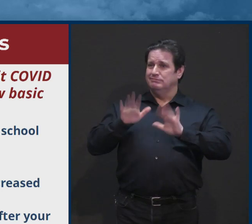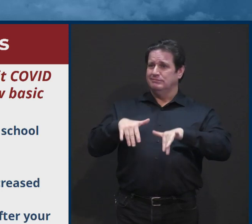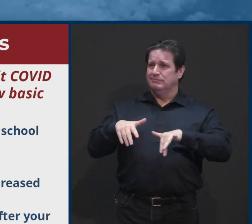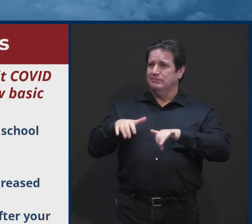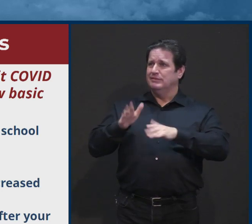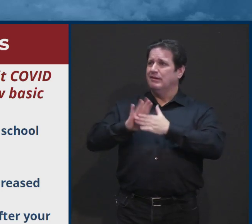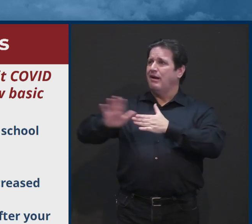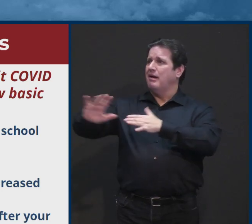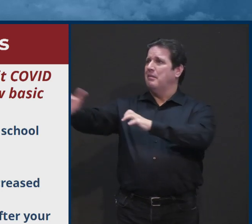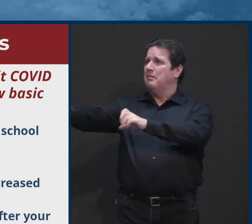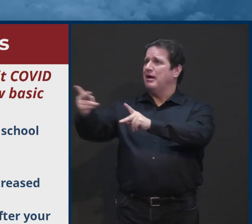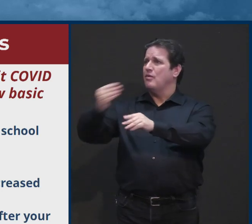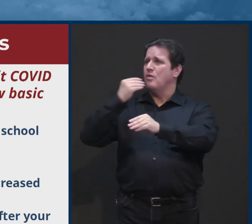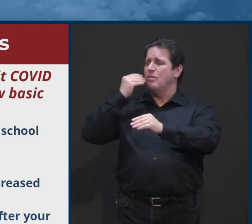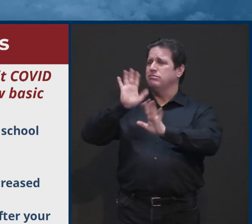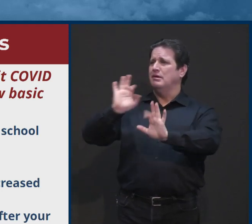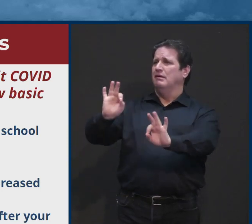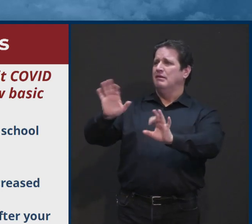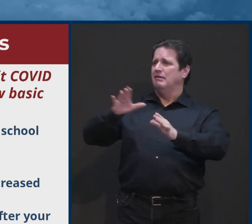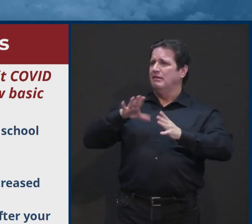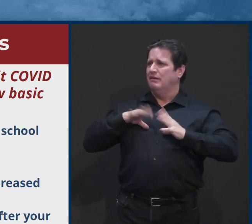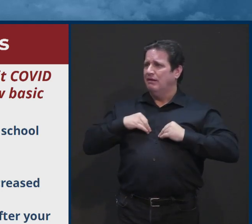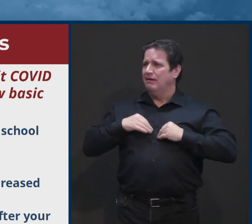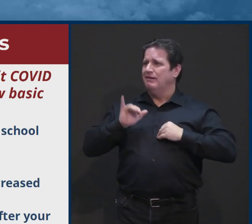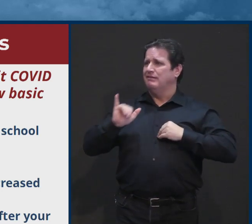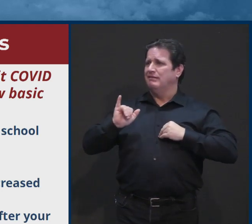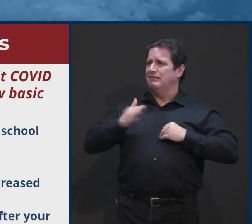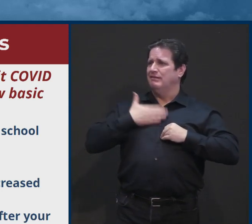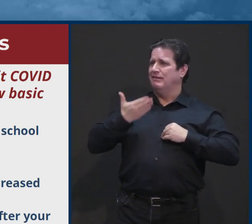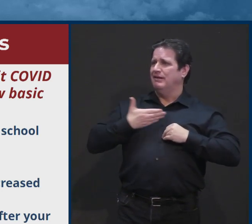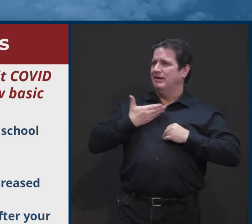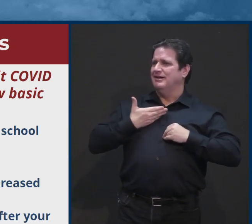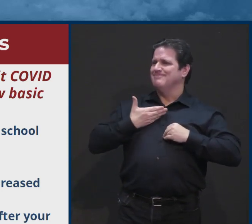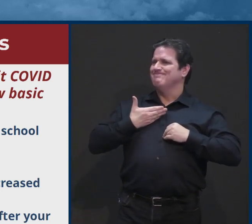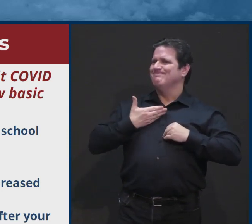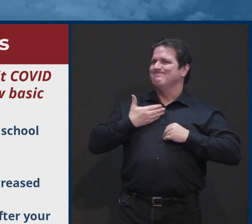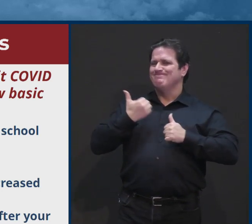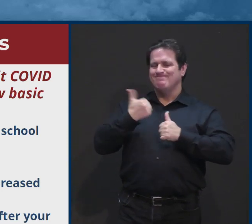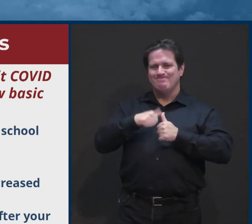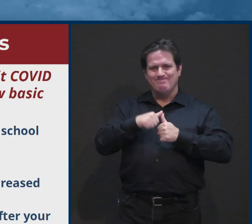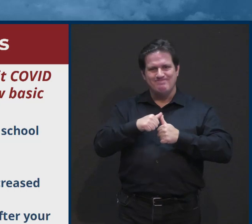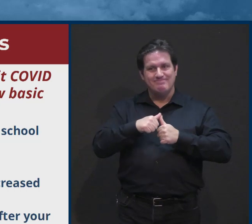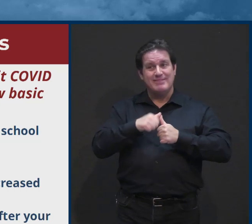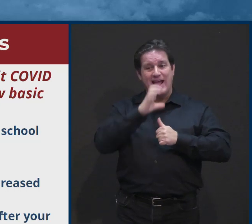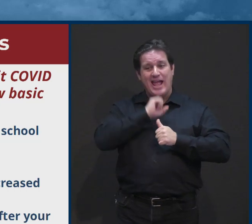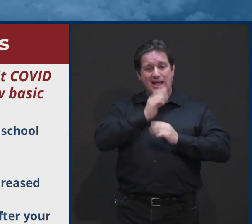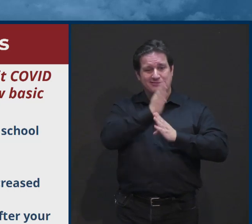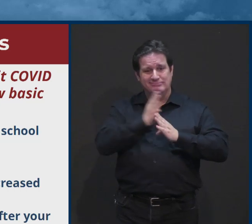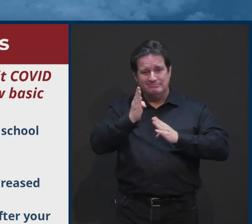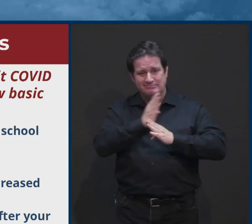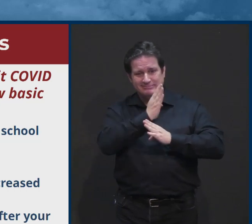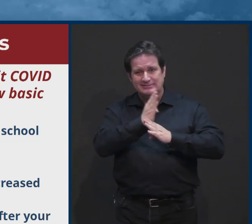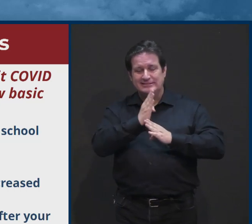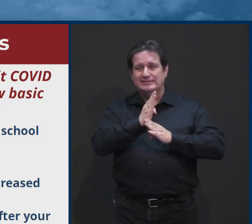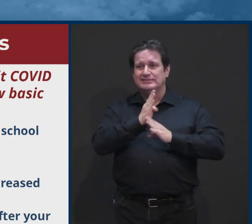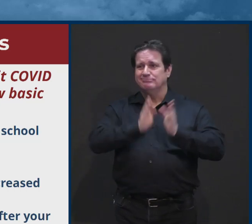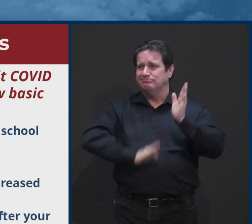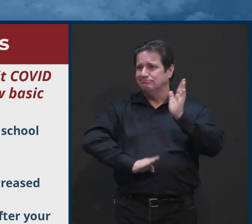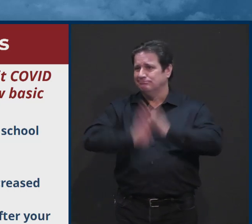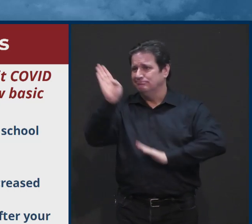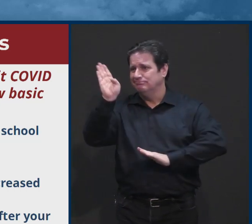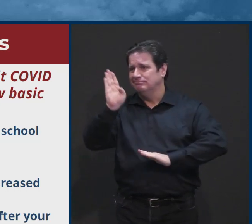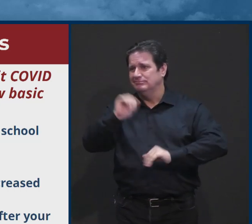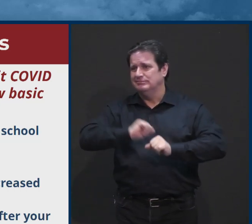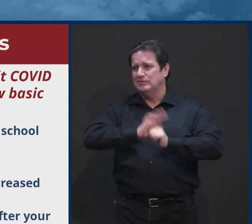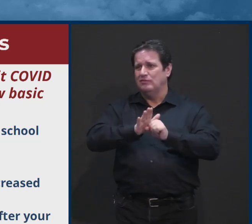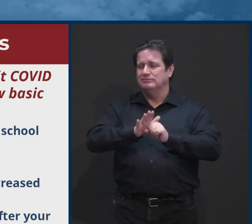college students come back home, but as you've heard us talk about, this is the age group and where we see the most spread of